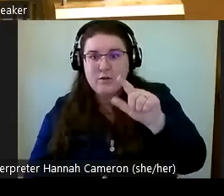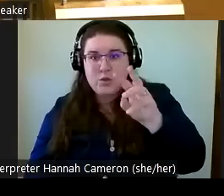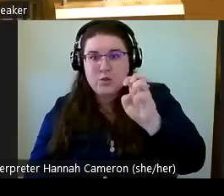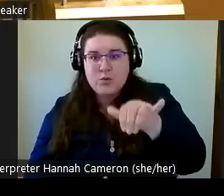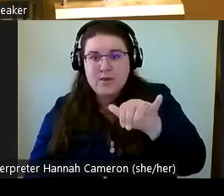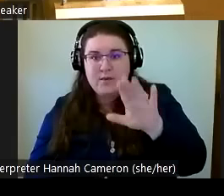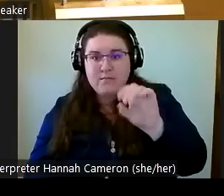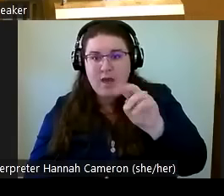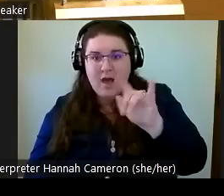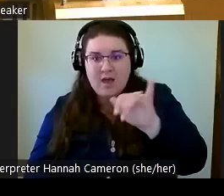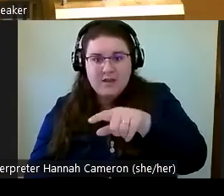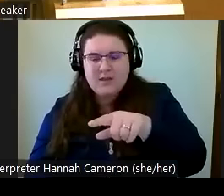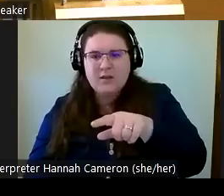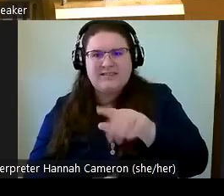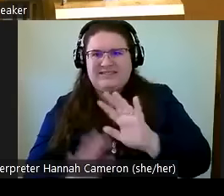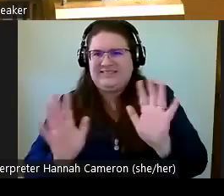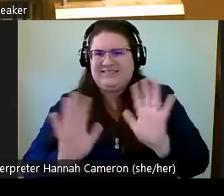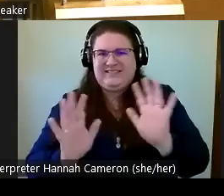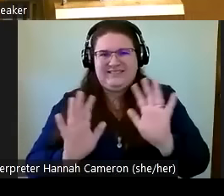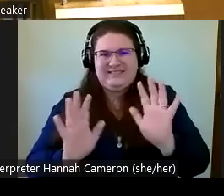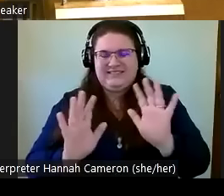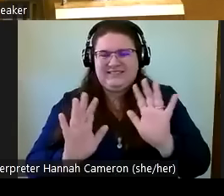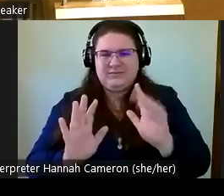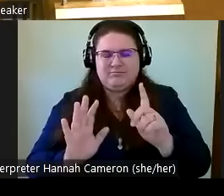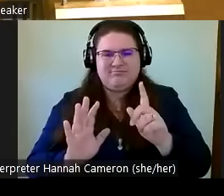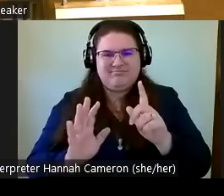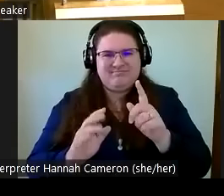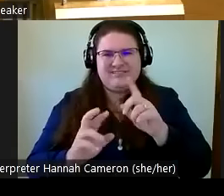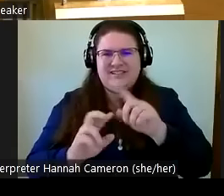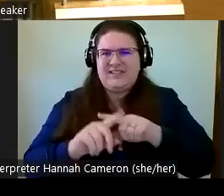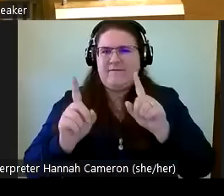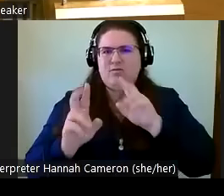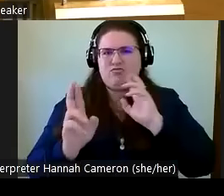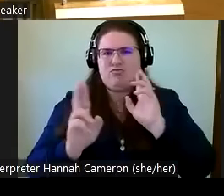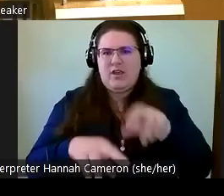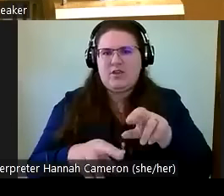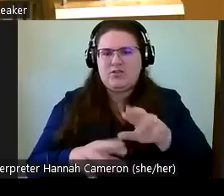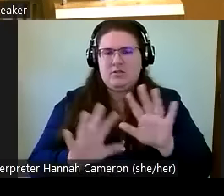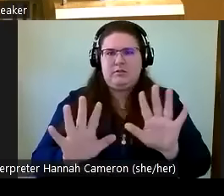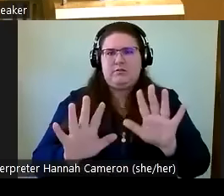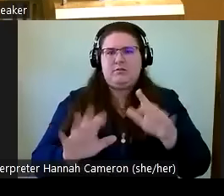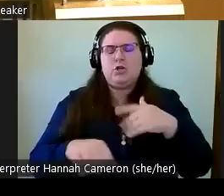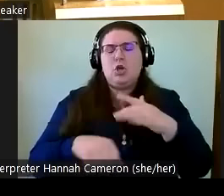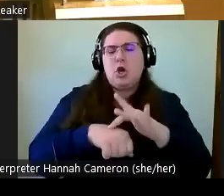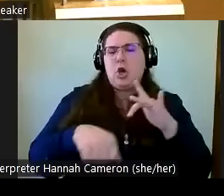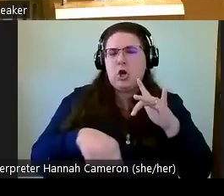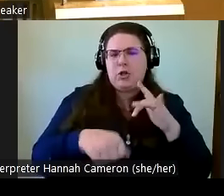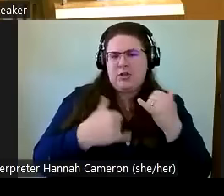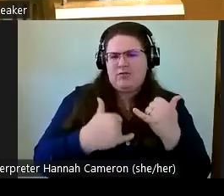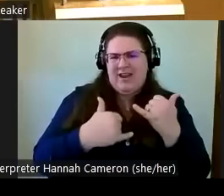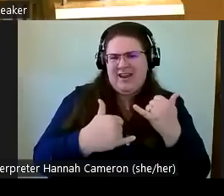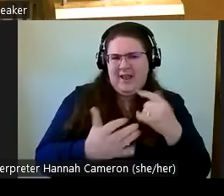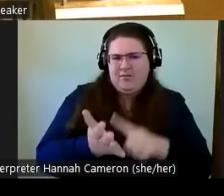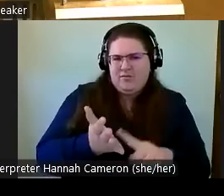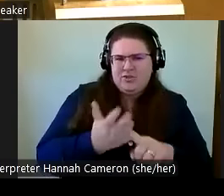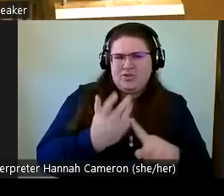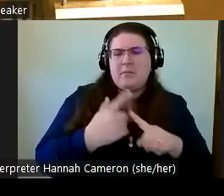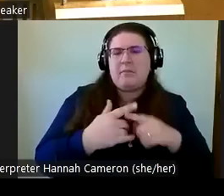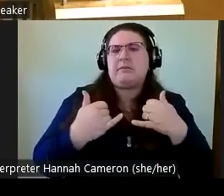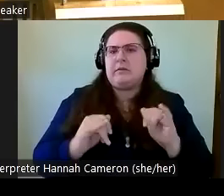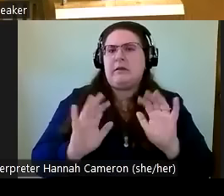reaction. This is obviously early days in that space, so I think there's a lot to be learned, but something to keep in mind. And